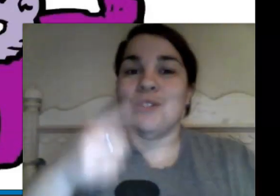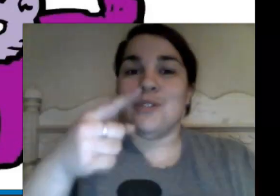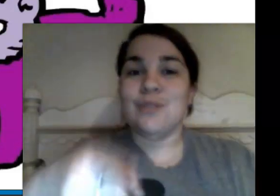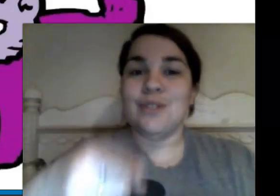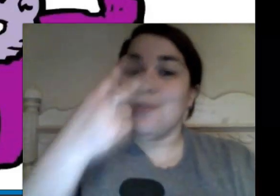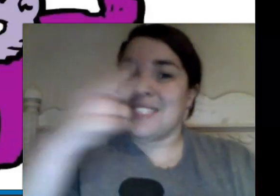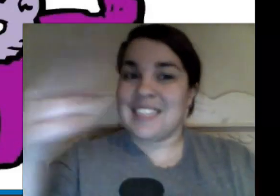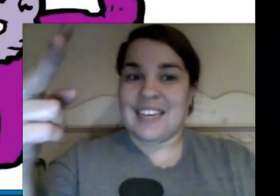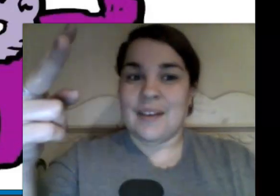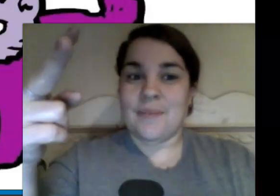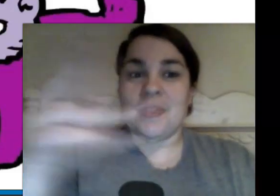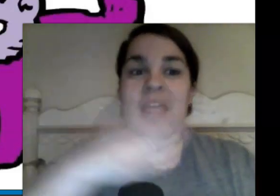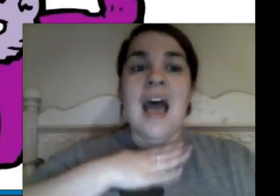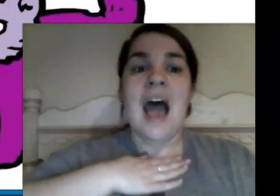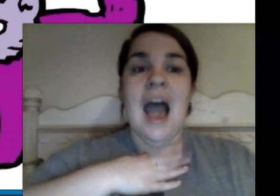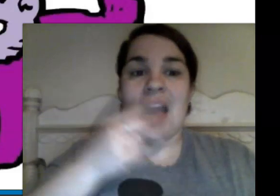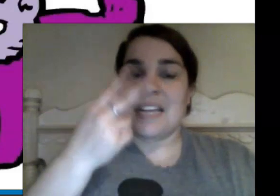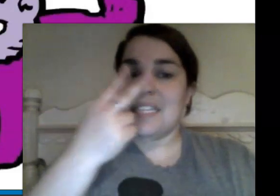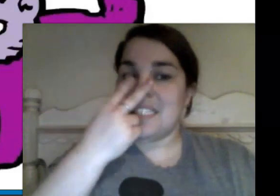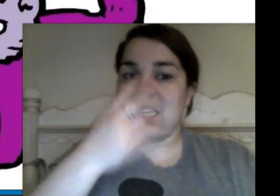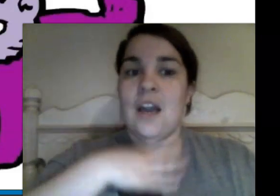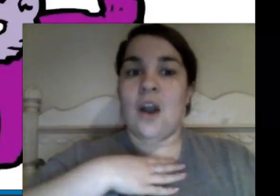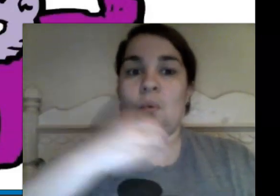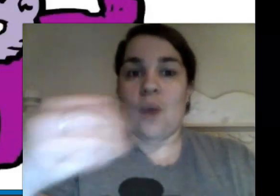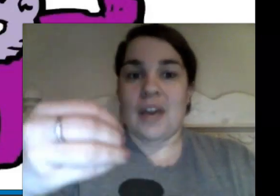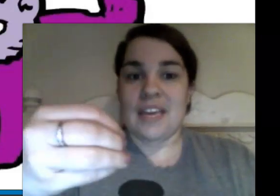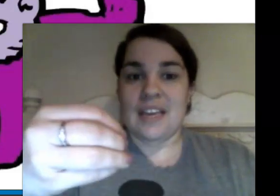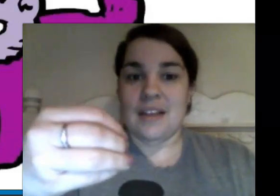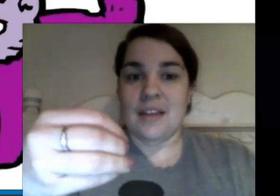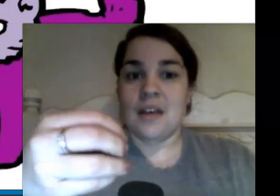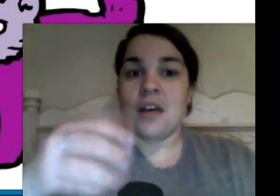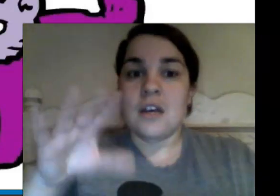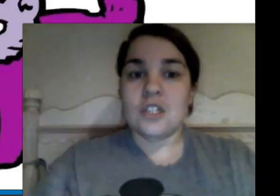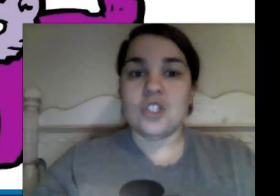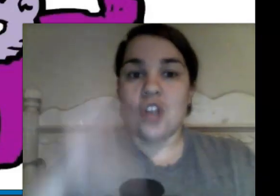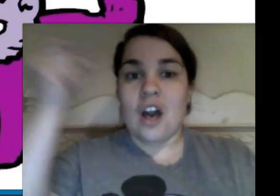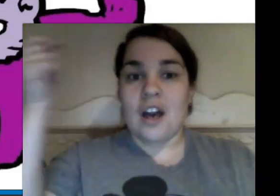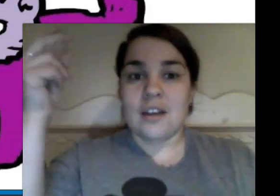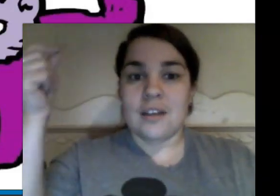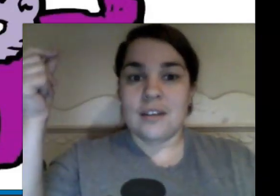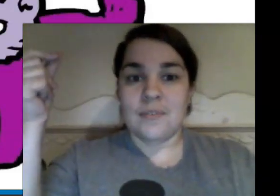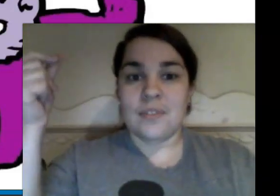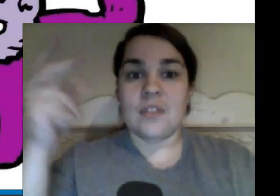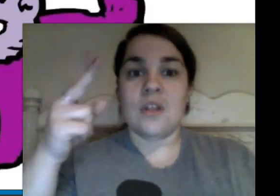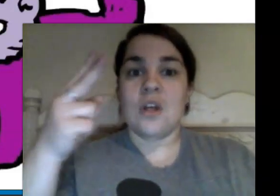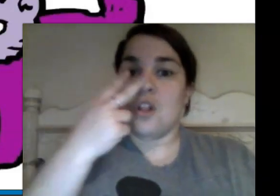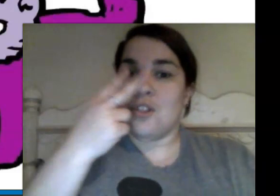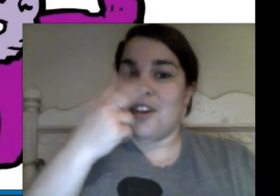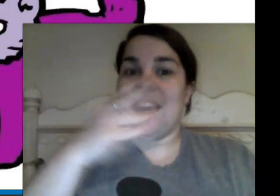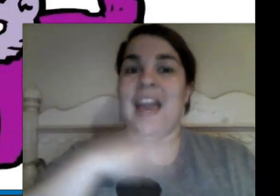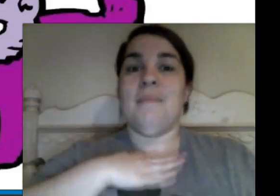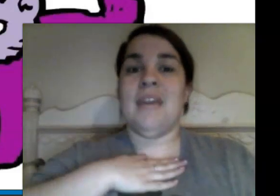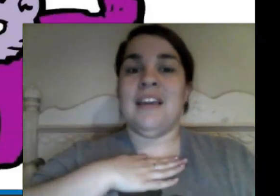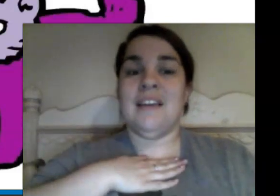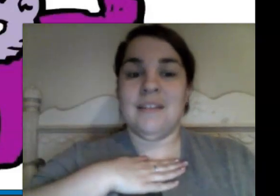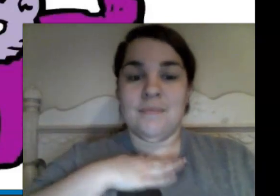what do you see? I see a white dog